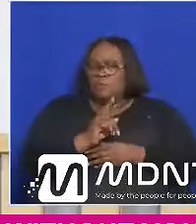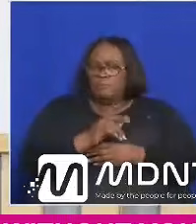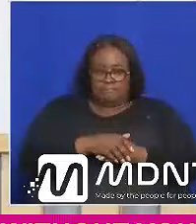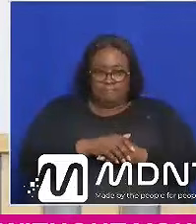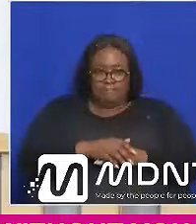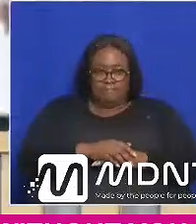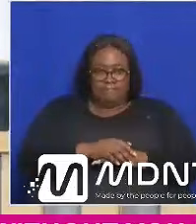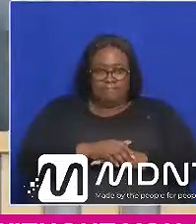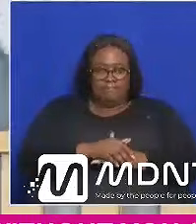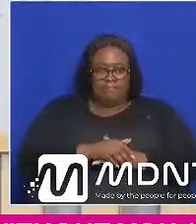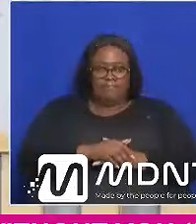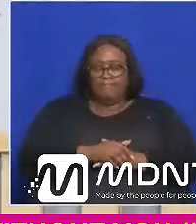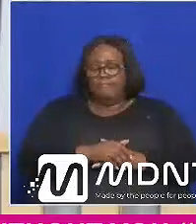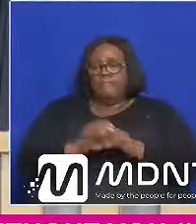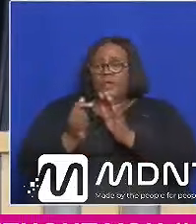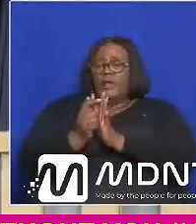Advocate Silo,